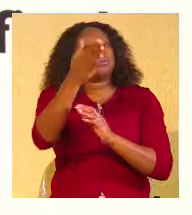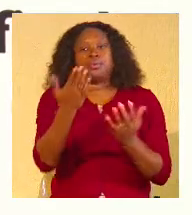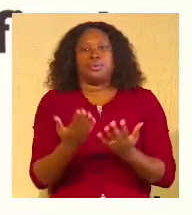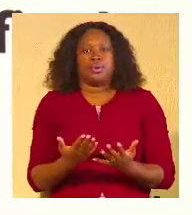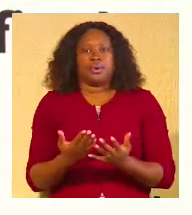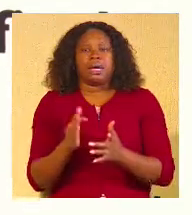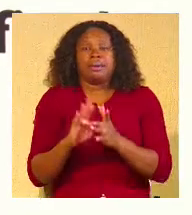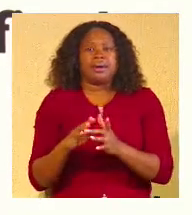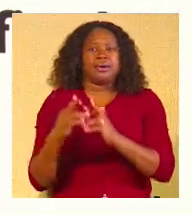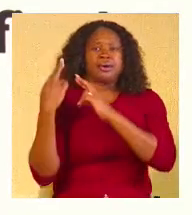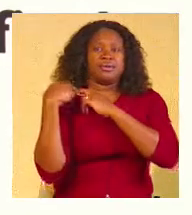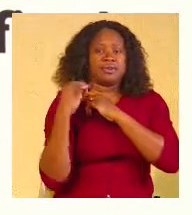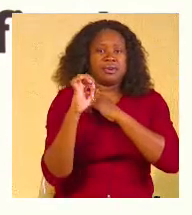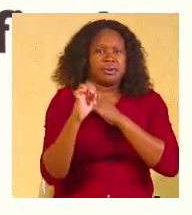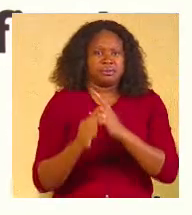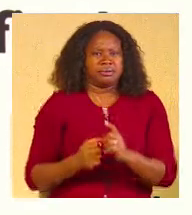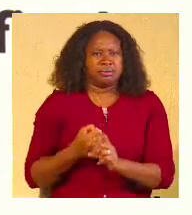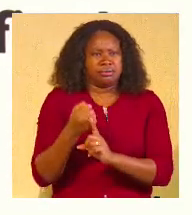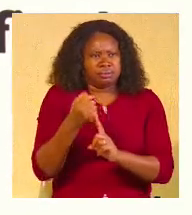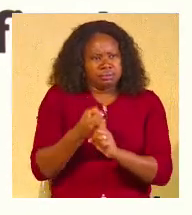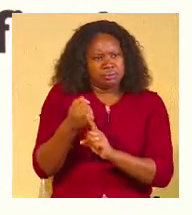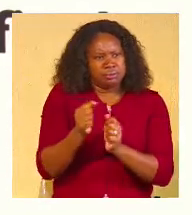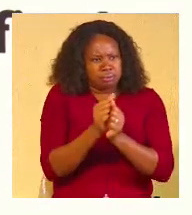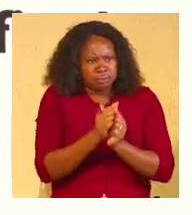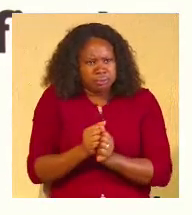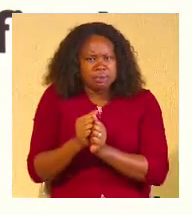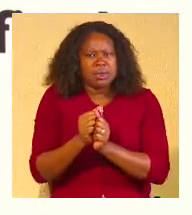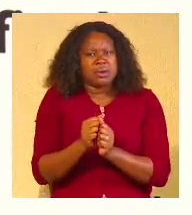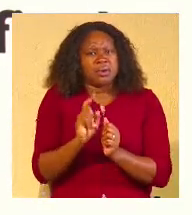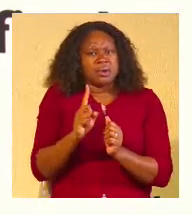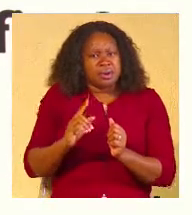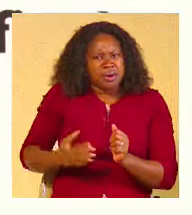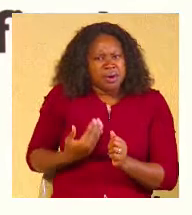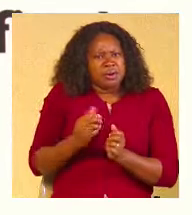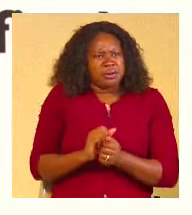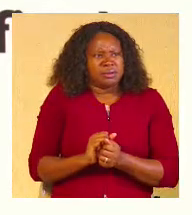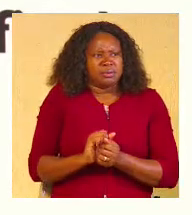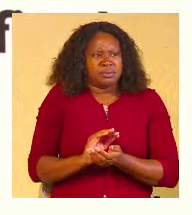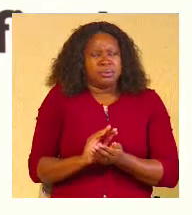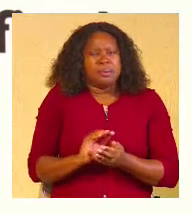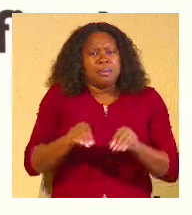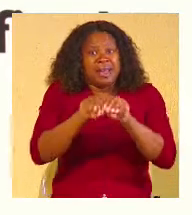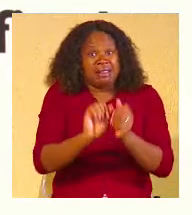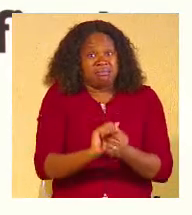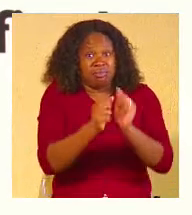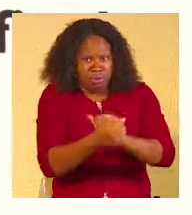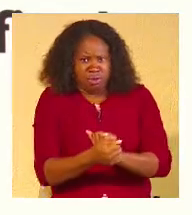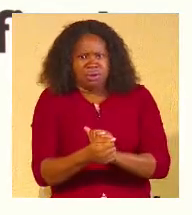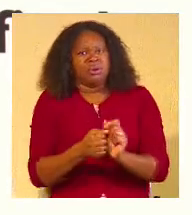their responsibilities for patriotism and in their quest to be change actors to fight